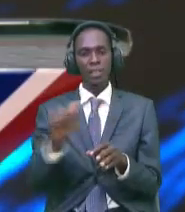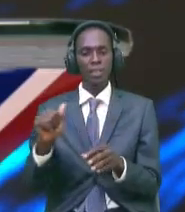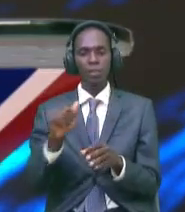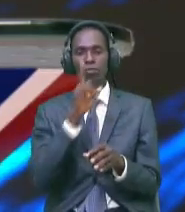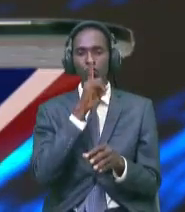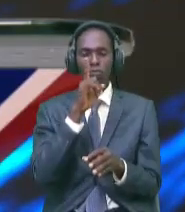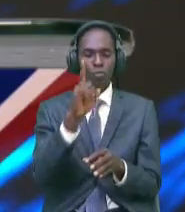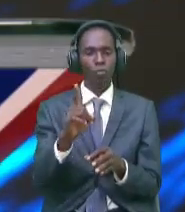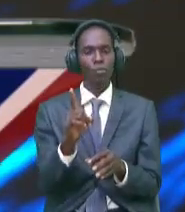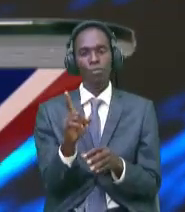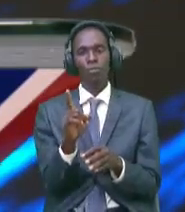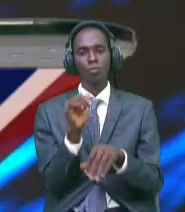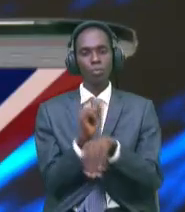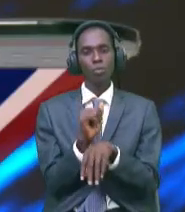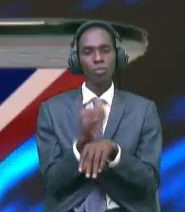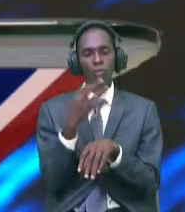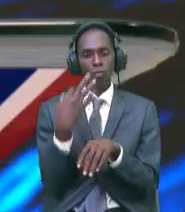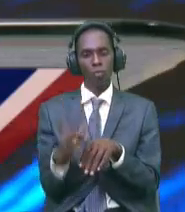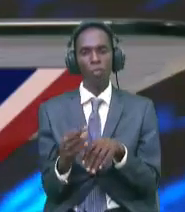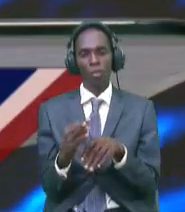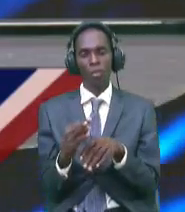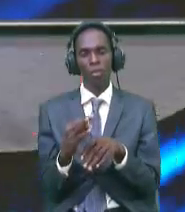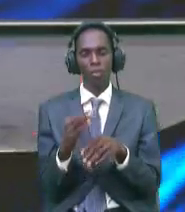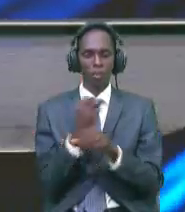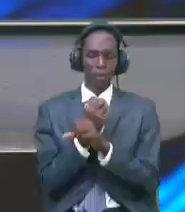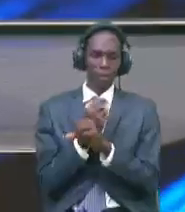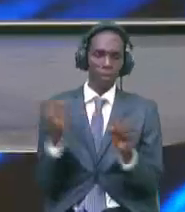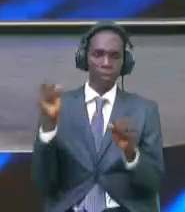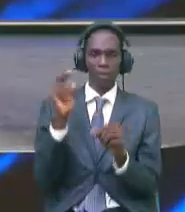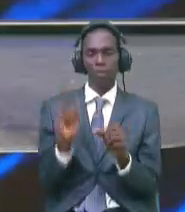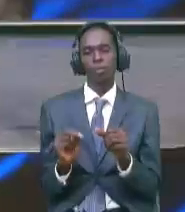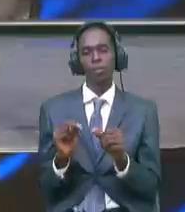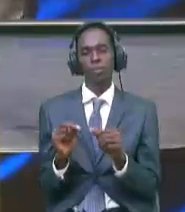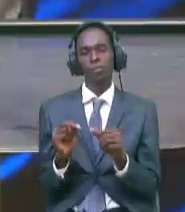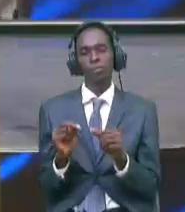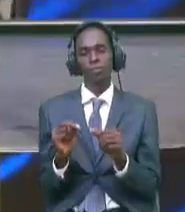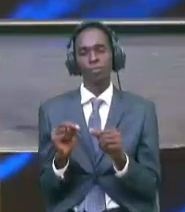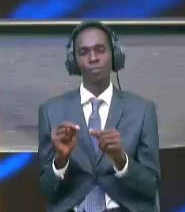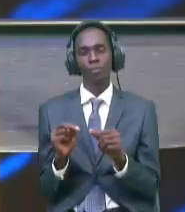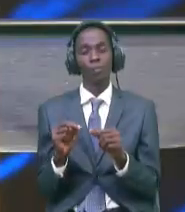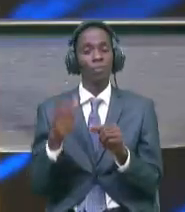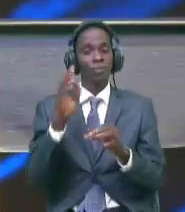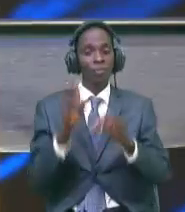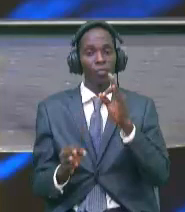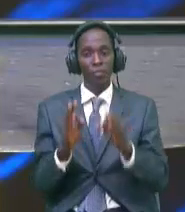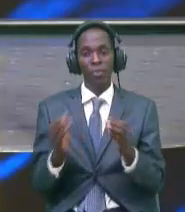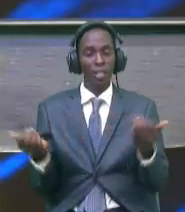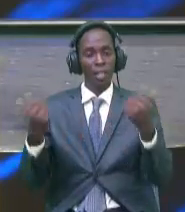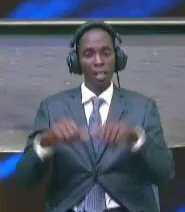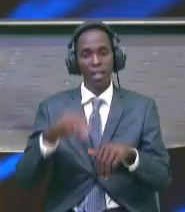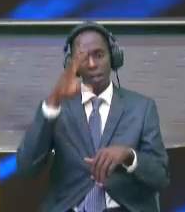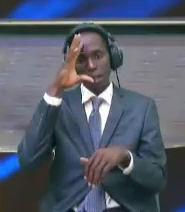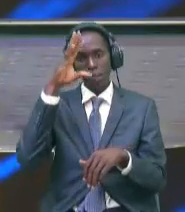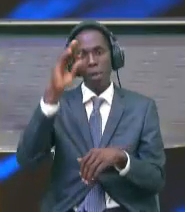of salvation. And with that conversion and salvation, there's a new life. If any man be in